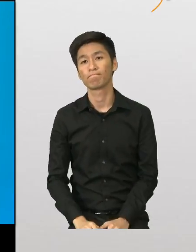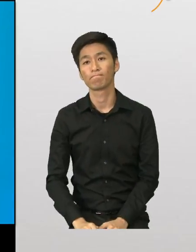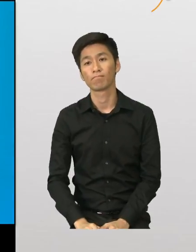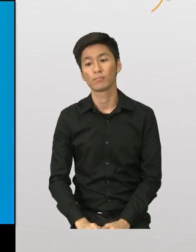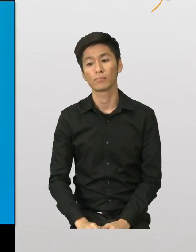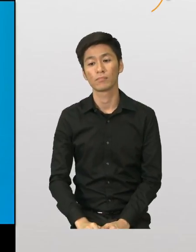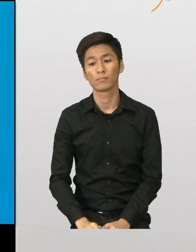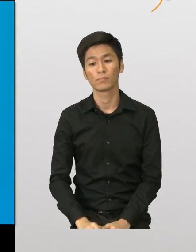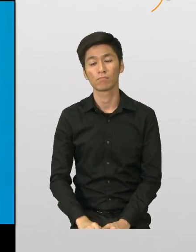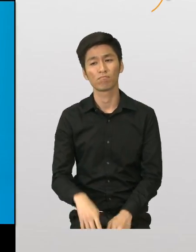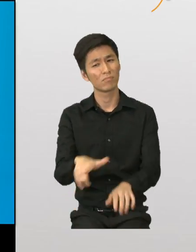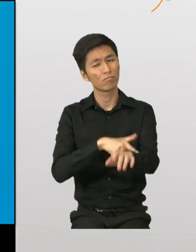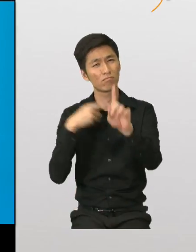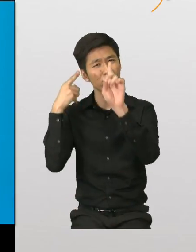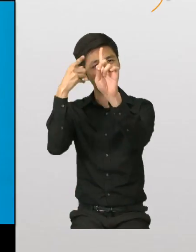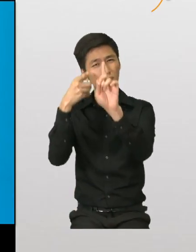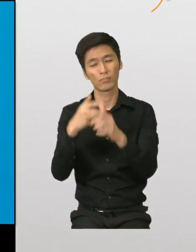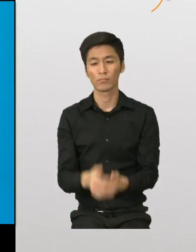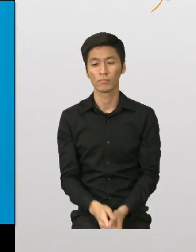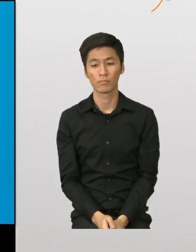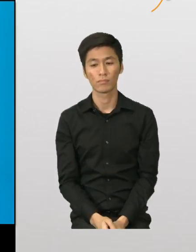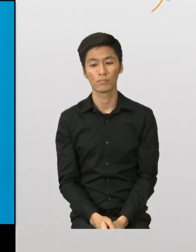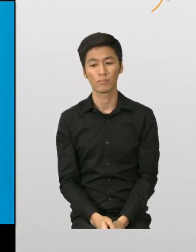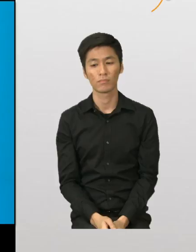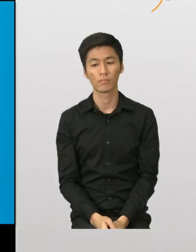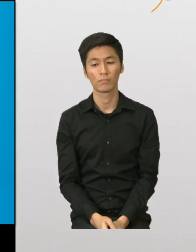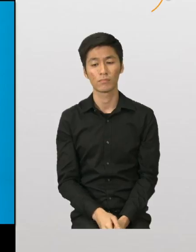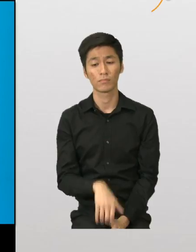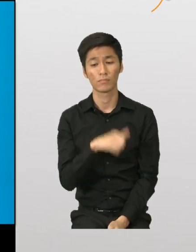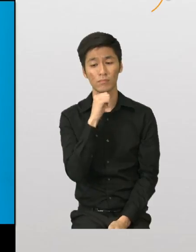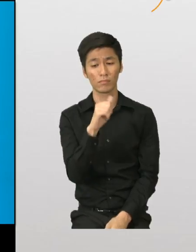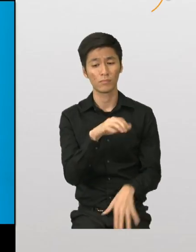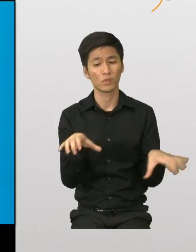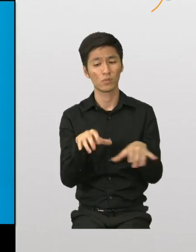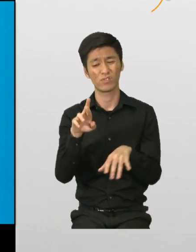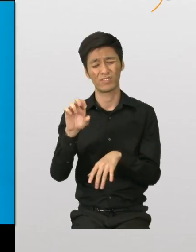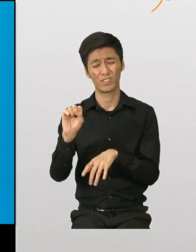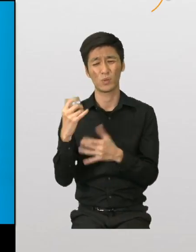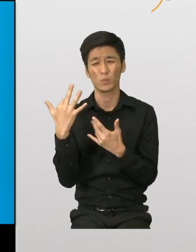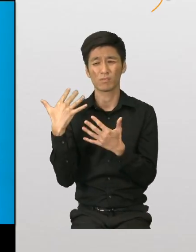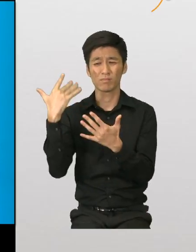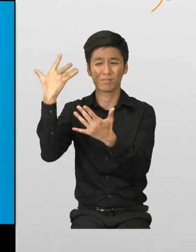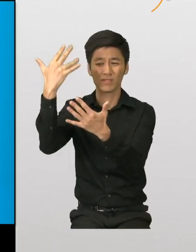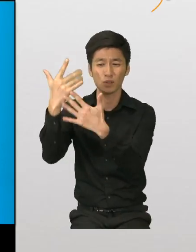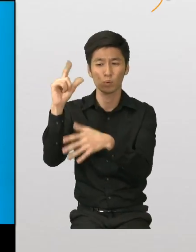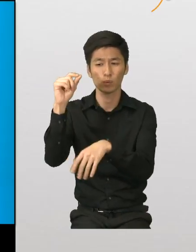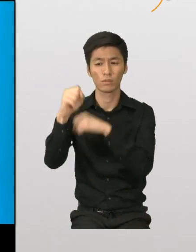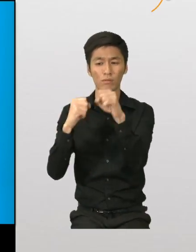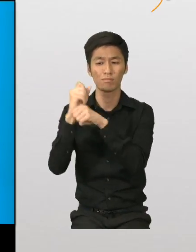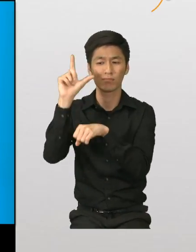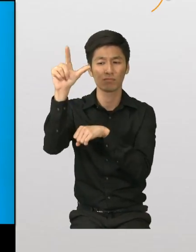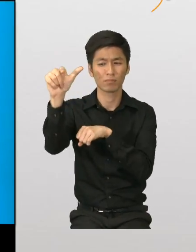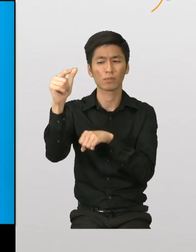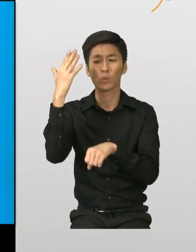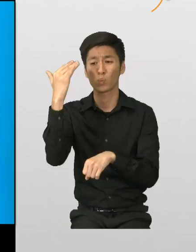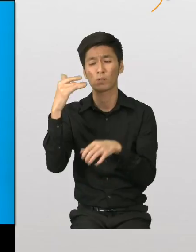This is a long-term plan. We will not start doing VERS for another 20 years. We need the time to work